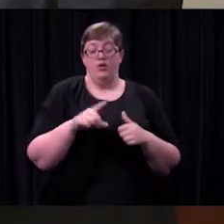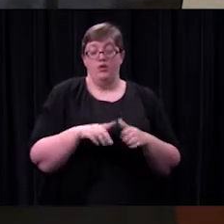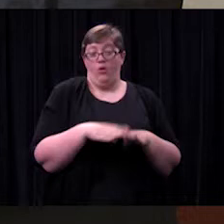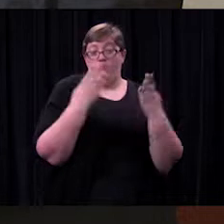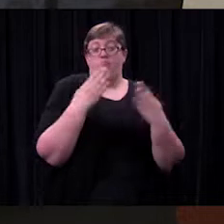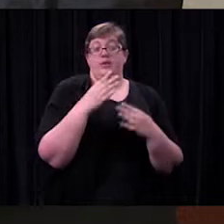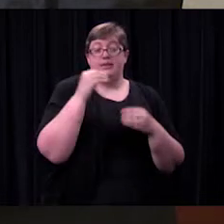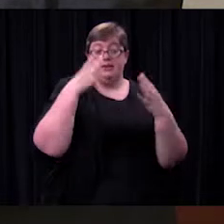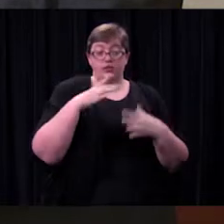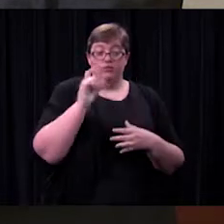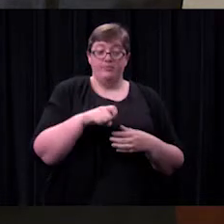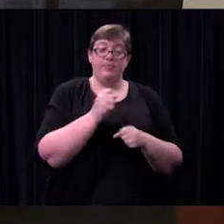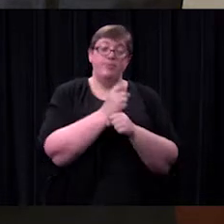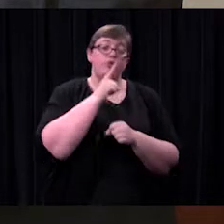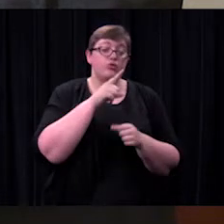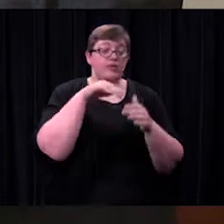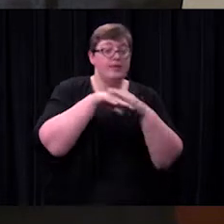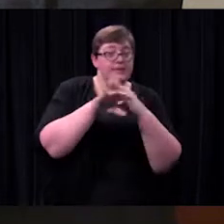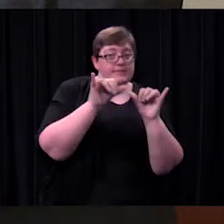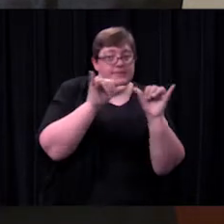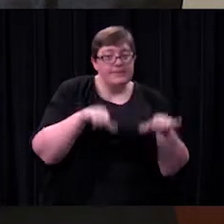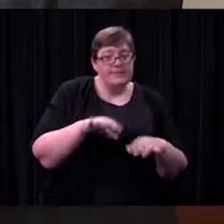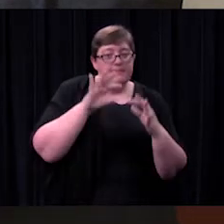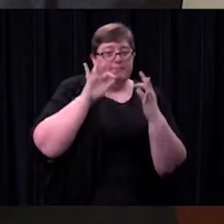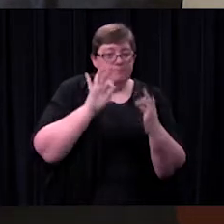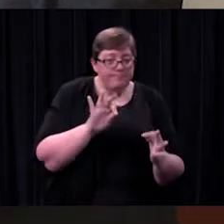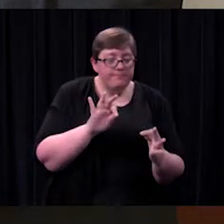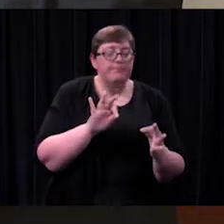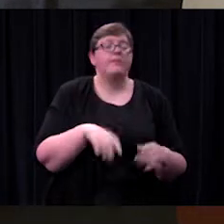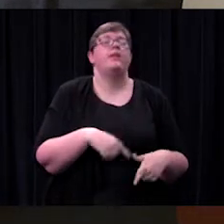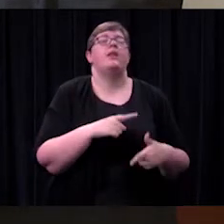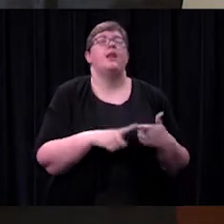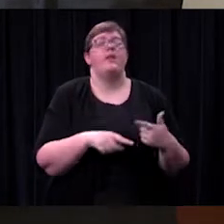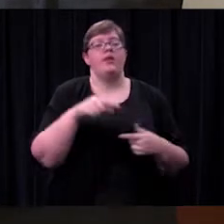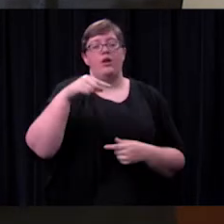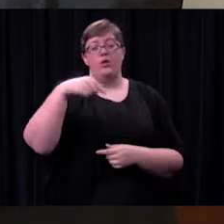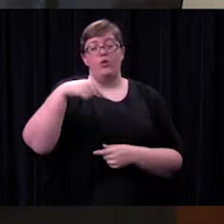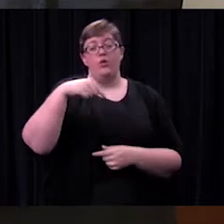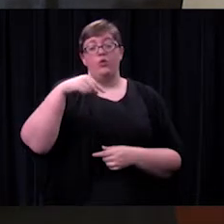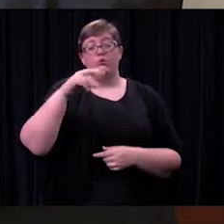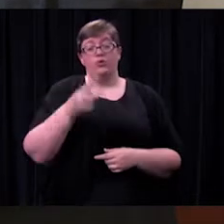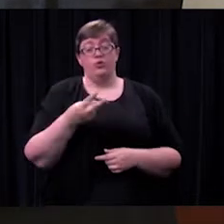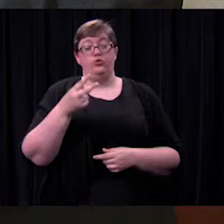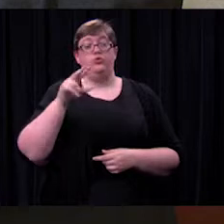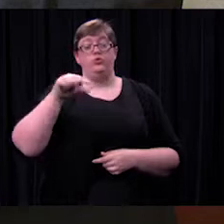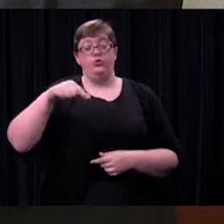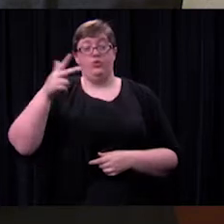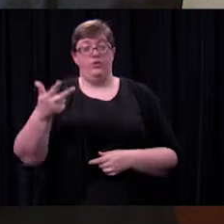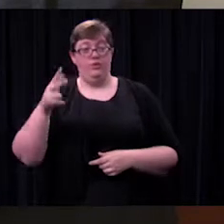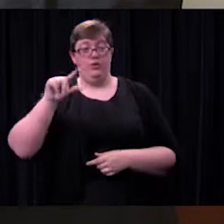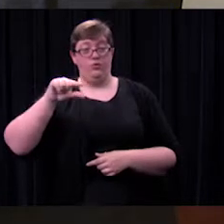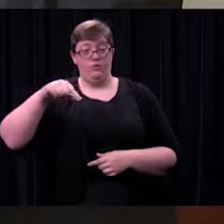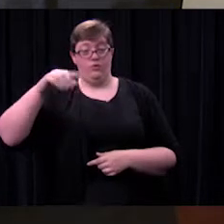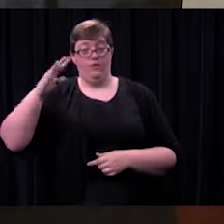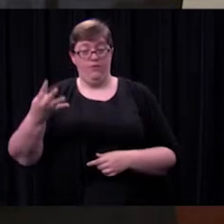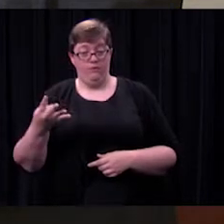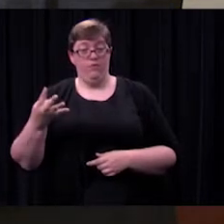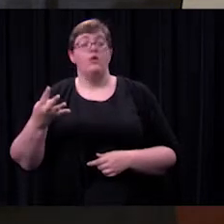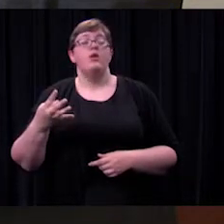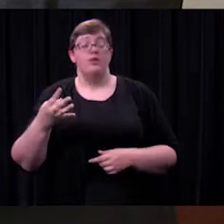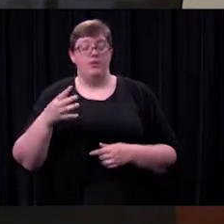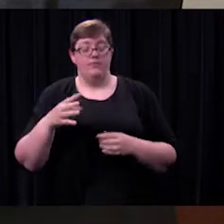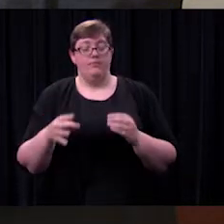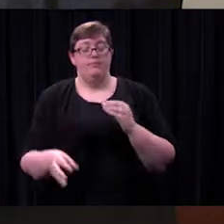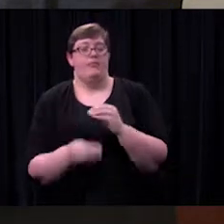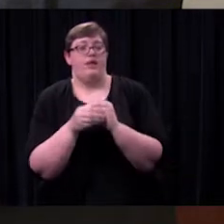in the system and all systems are go. And then quarters 2, 3, and 4, more additional assignments as we